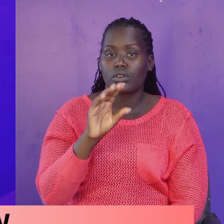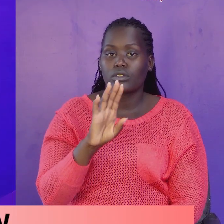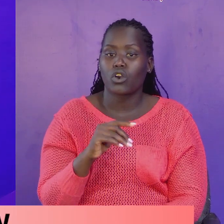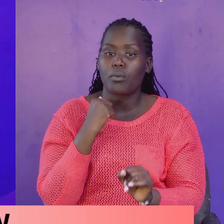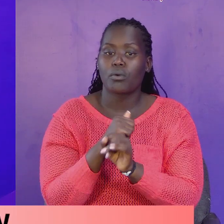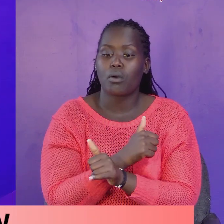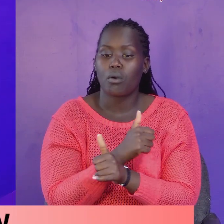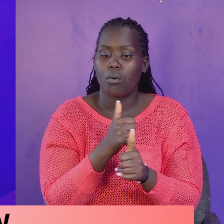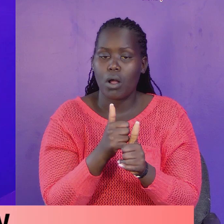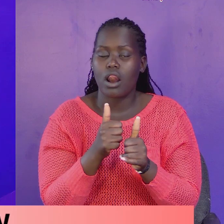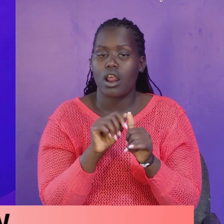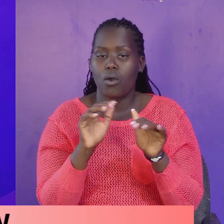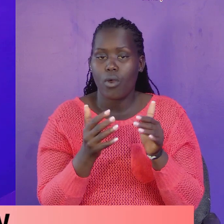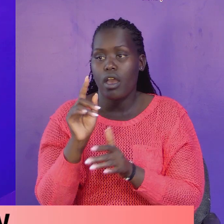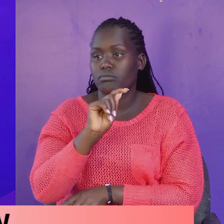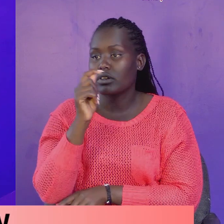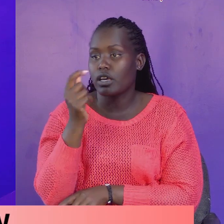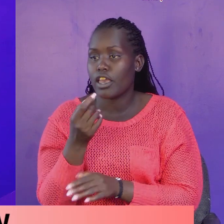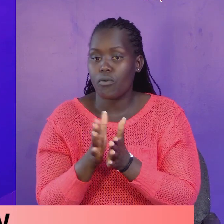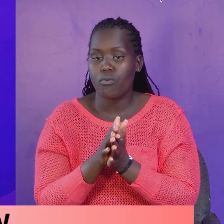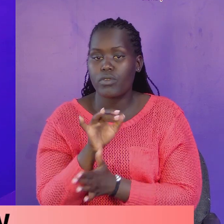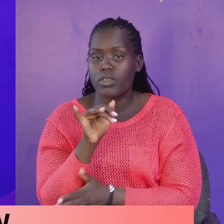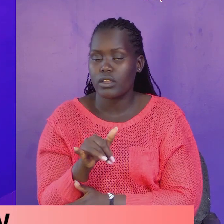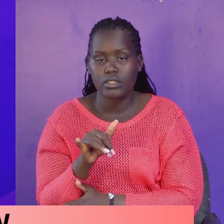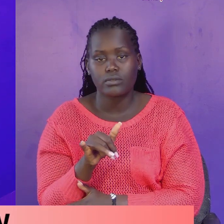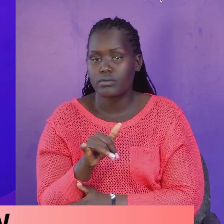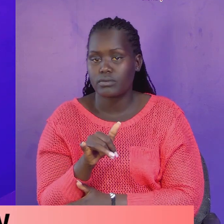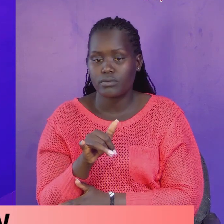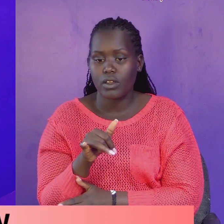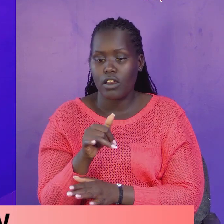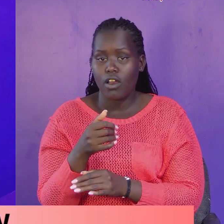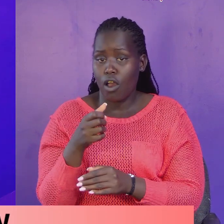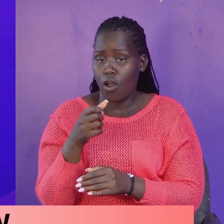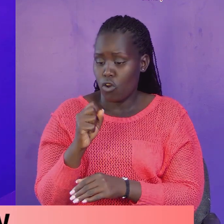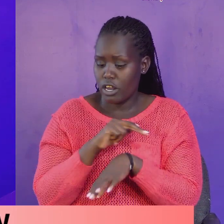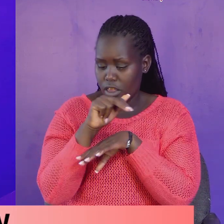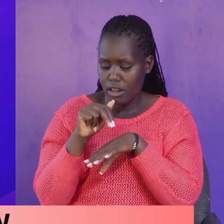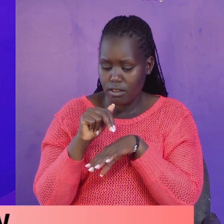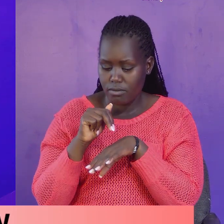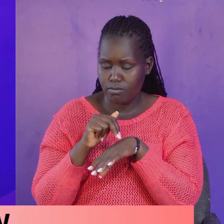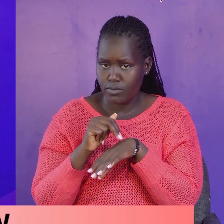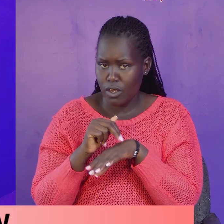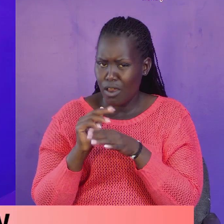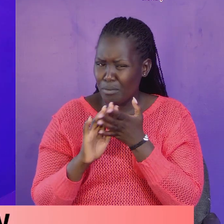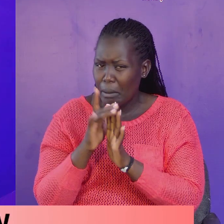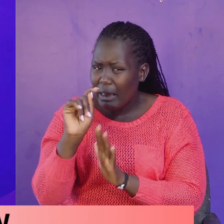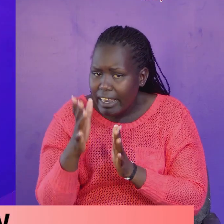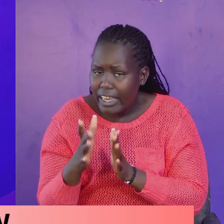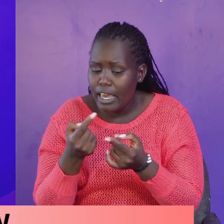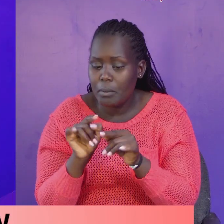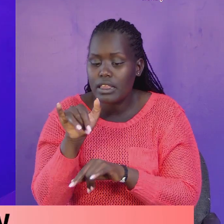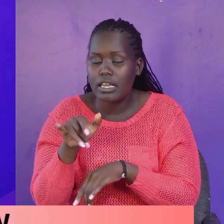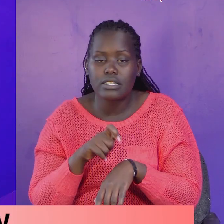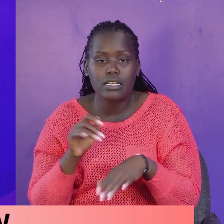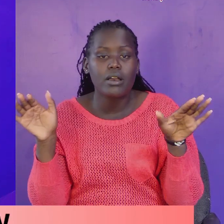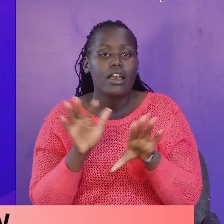in Kenya with that allegiance of holding the nationality of Kenya. But during that time is when